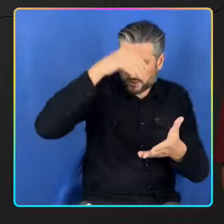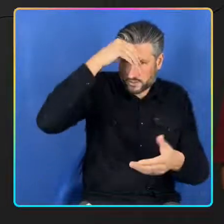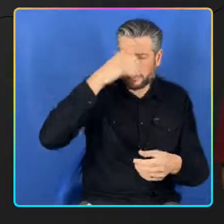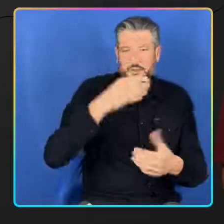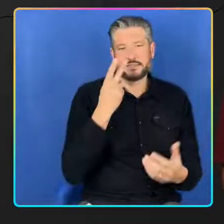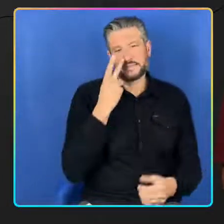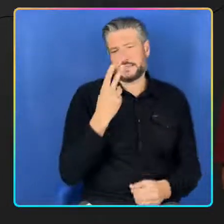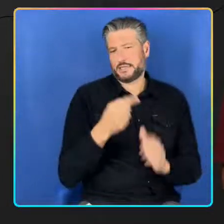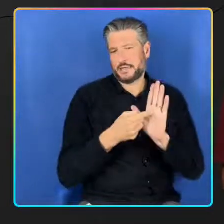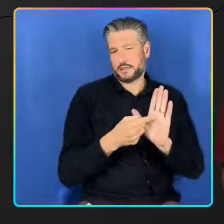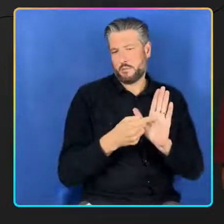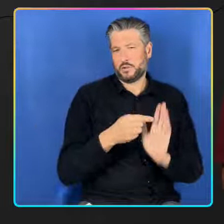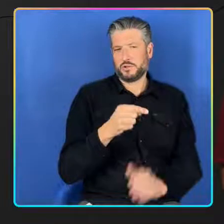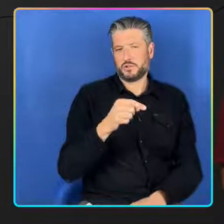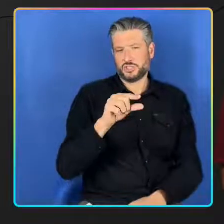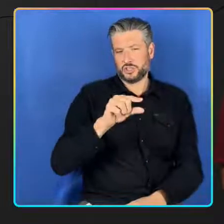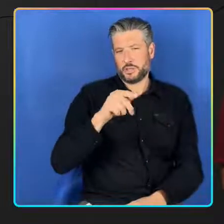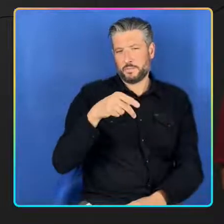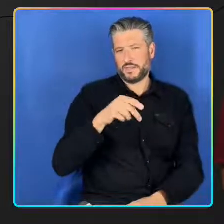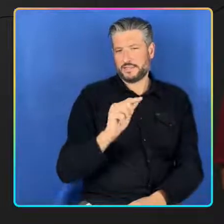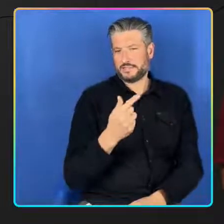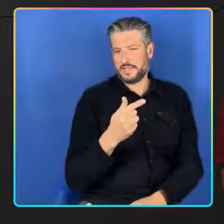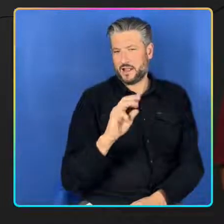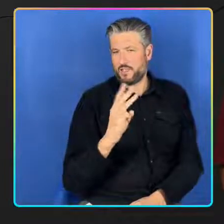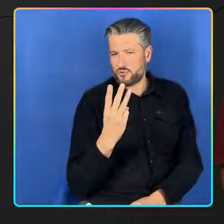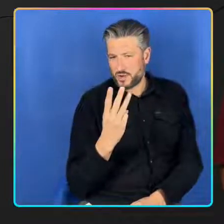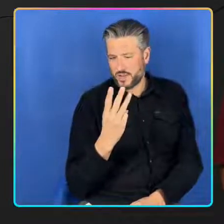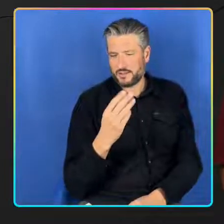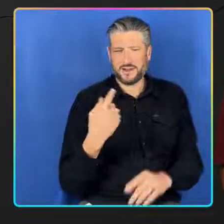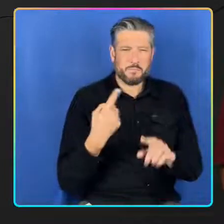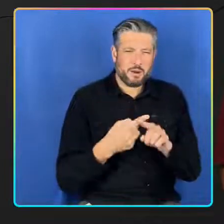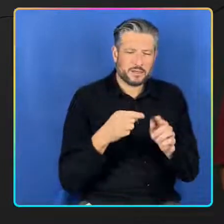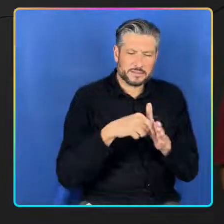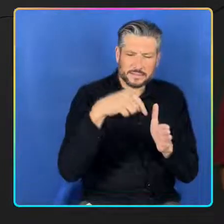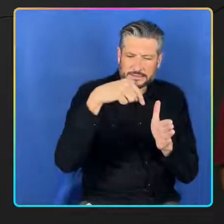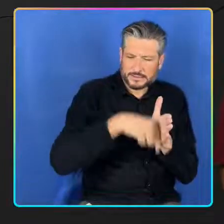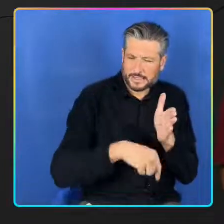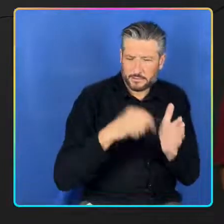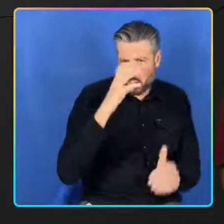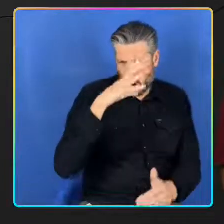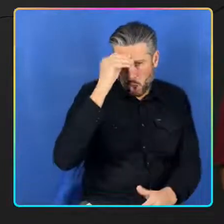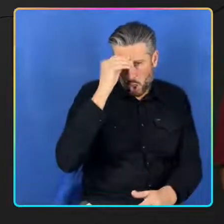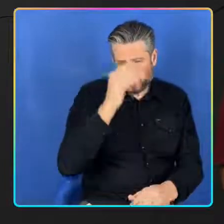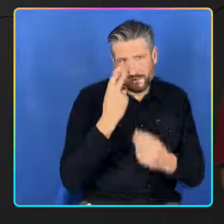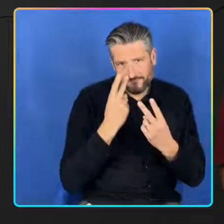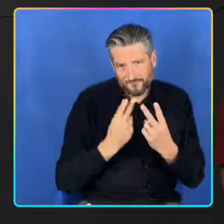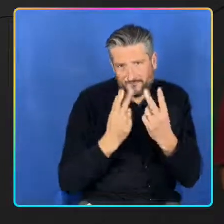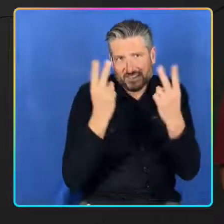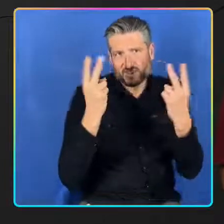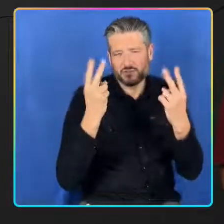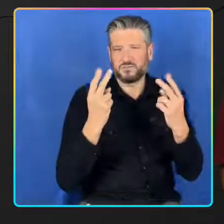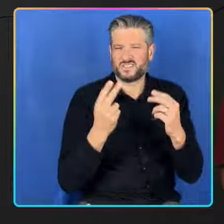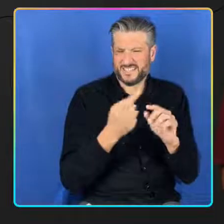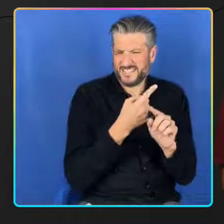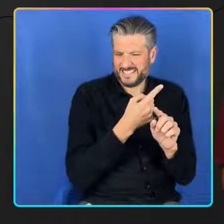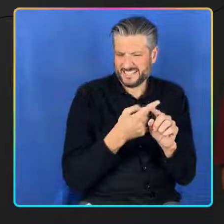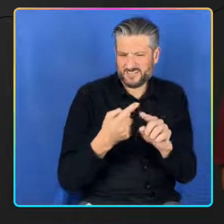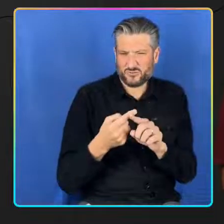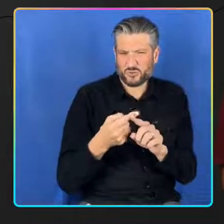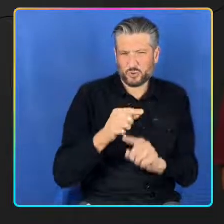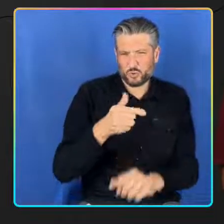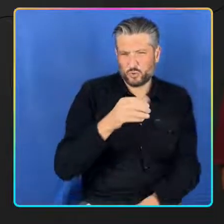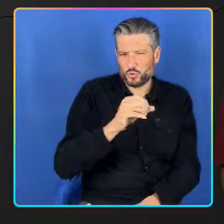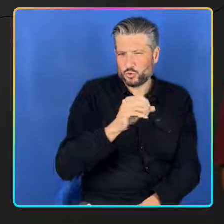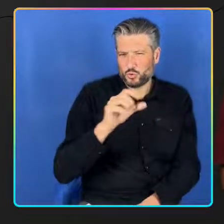look at all of the latest deep learning vision tools. They're all using self-supervised learning in order to train the foundational layers of the